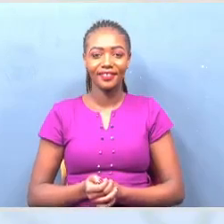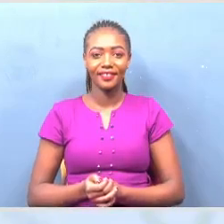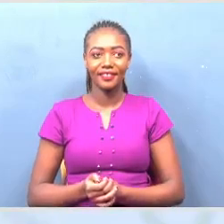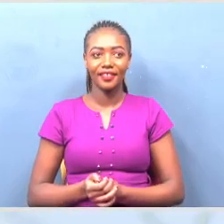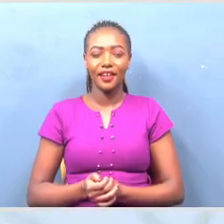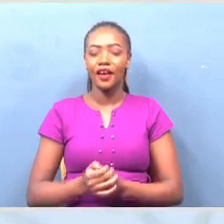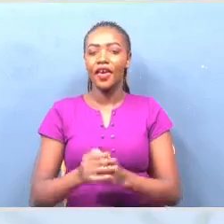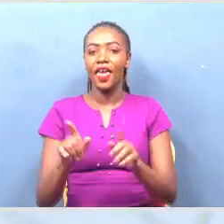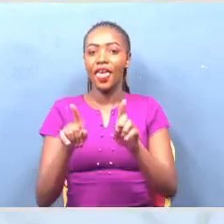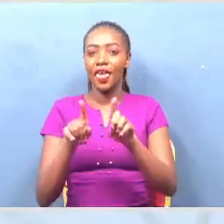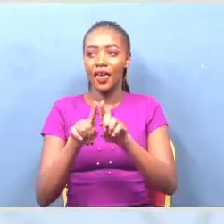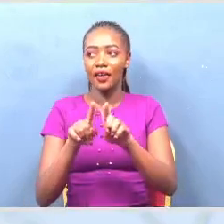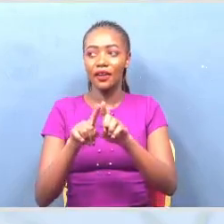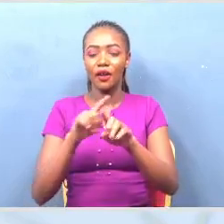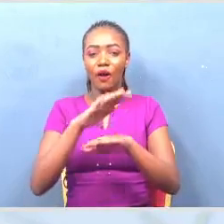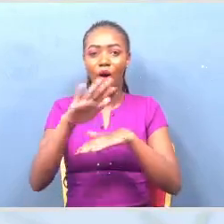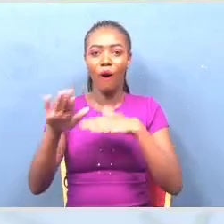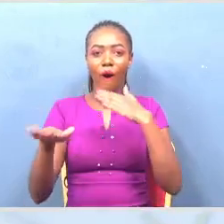distinguished